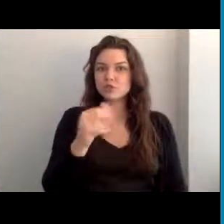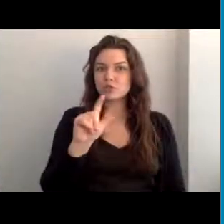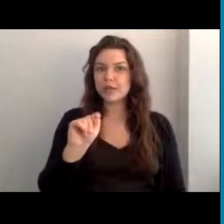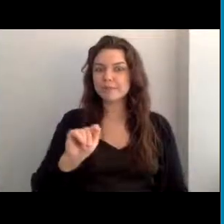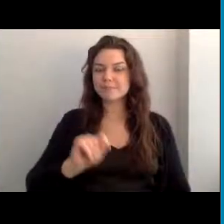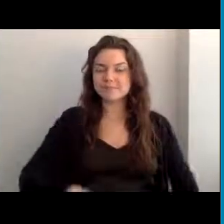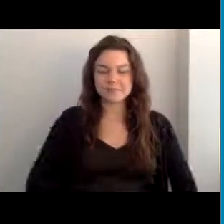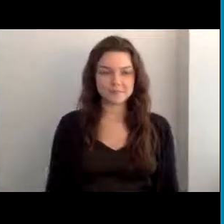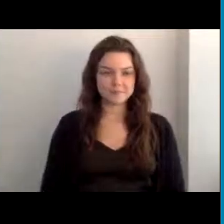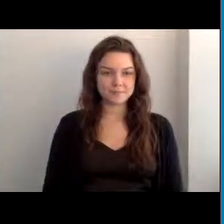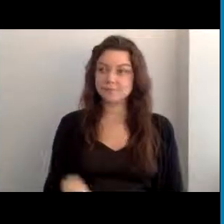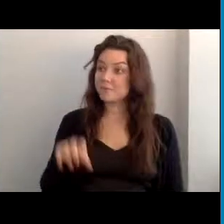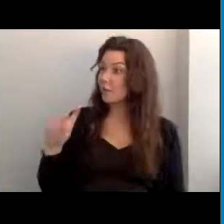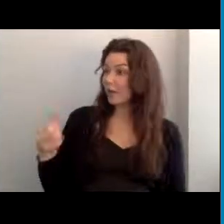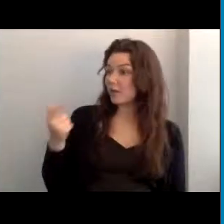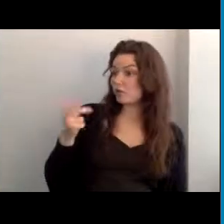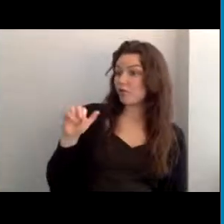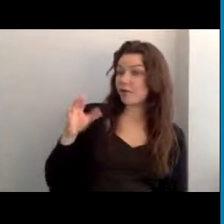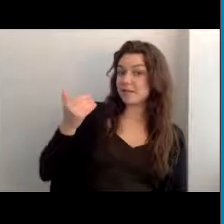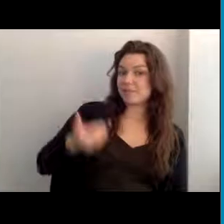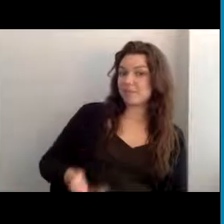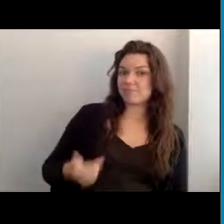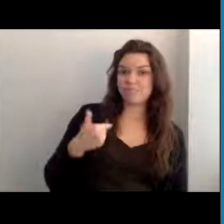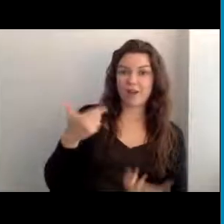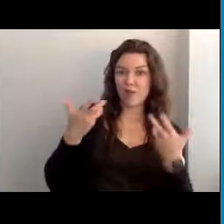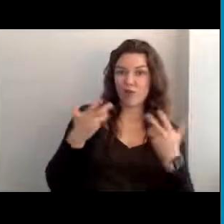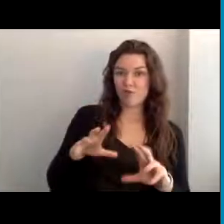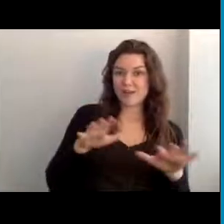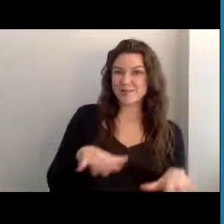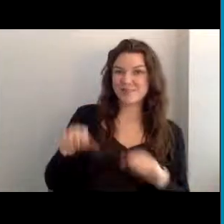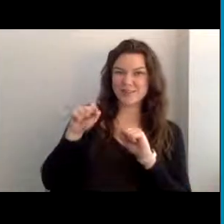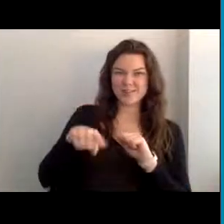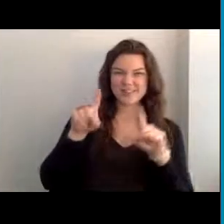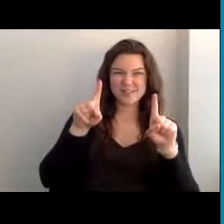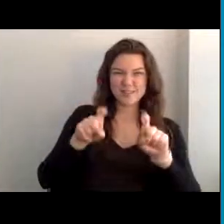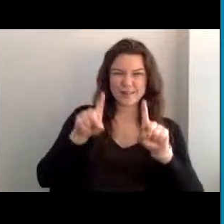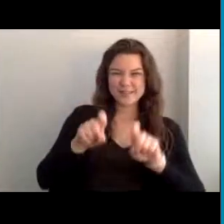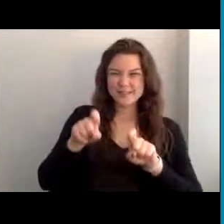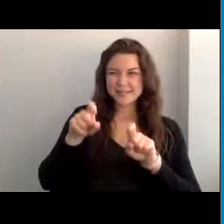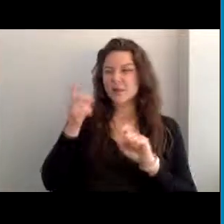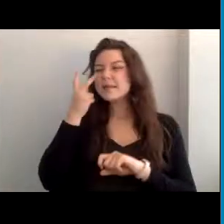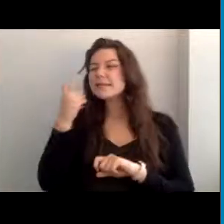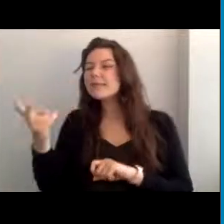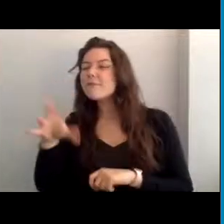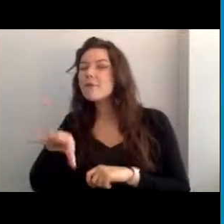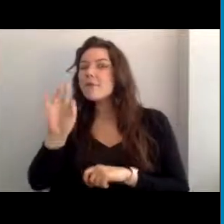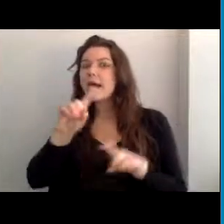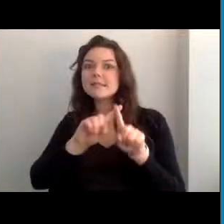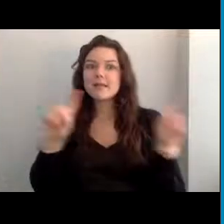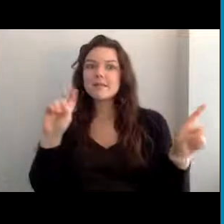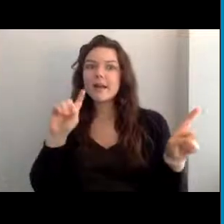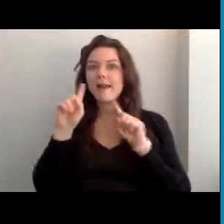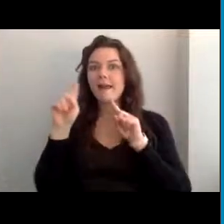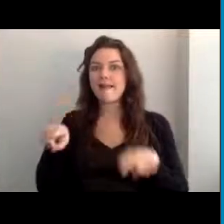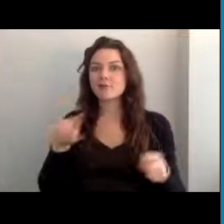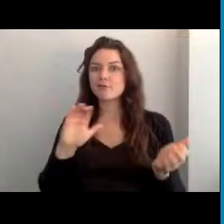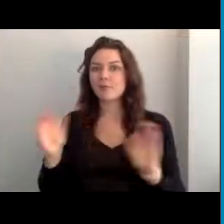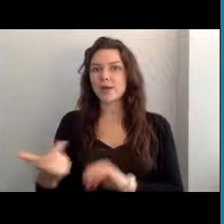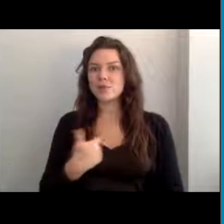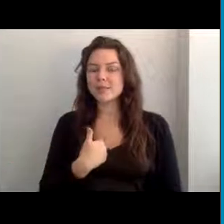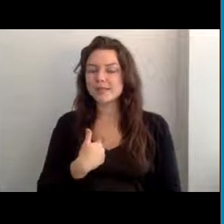Okay, this is Grace in the chat box, and I already took this quiz with Kelly. So let's see if you find different things than what I found. So go ahead and write what